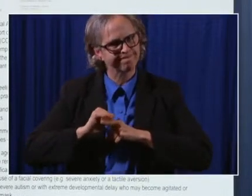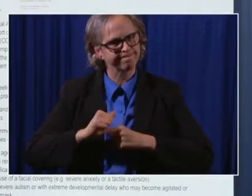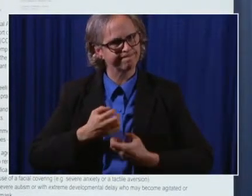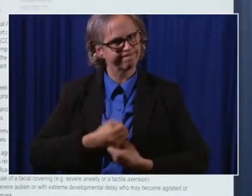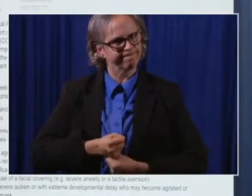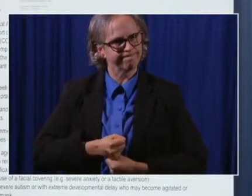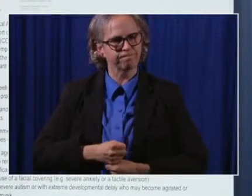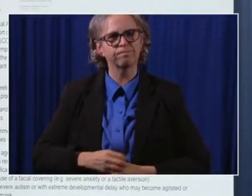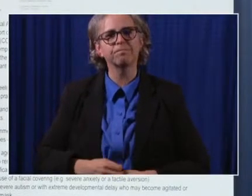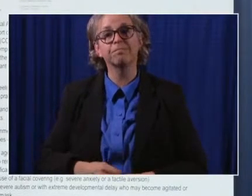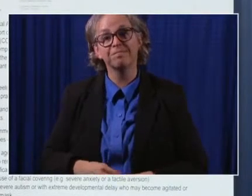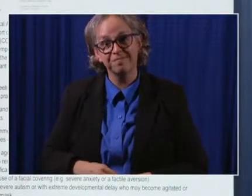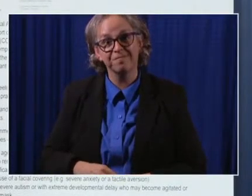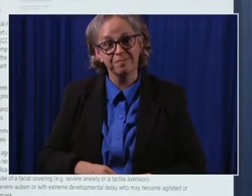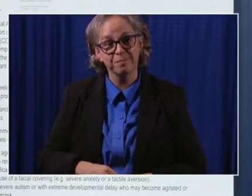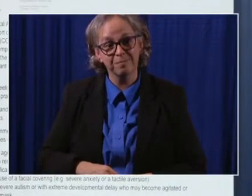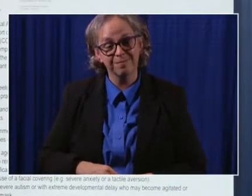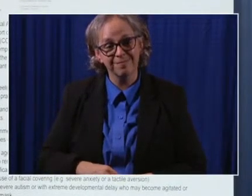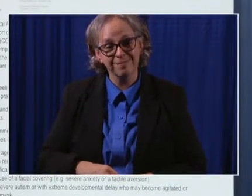that self-discipline, which will